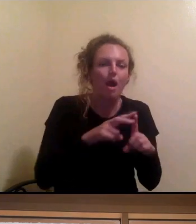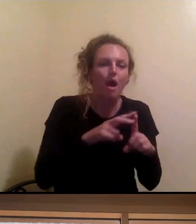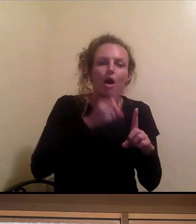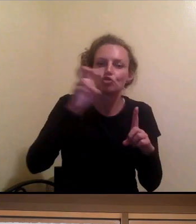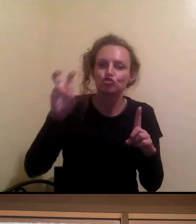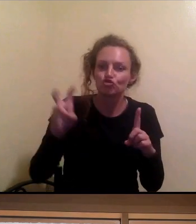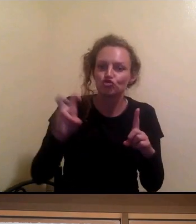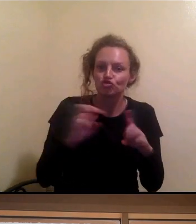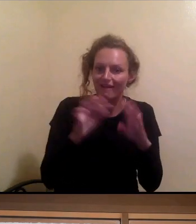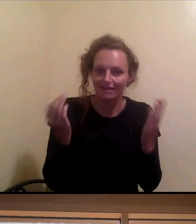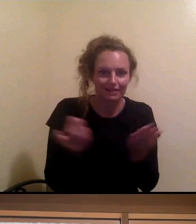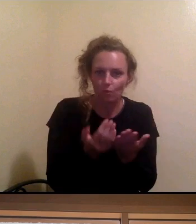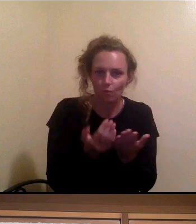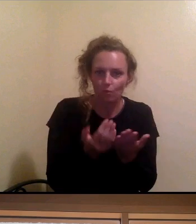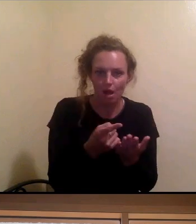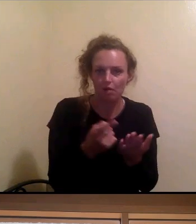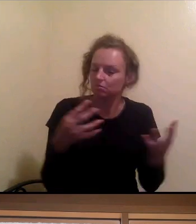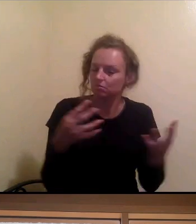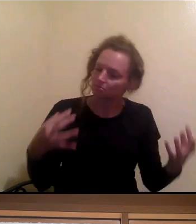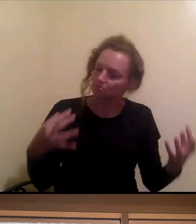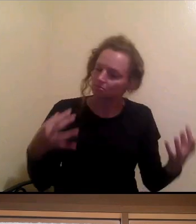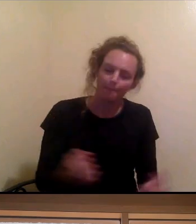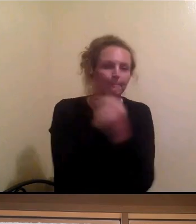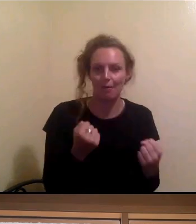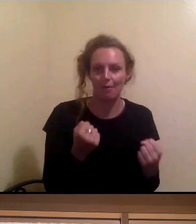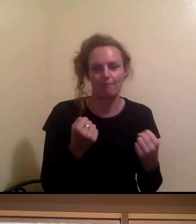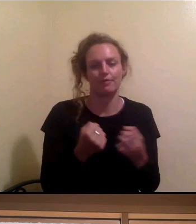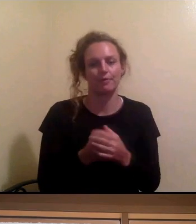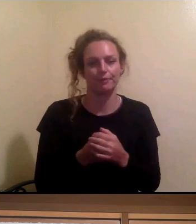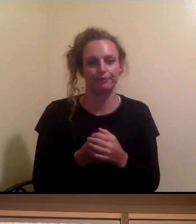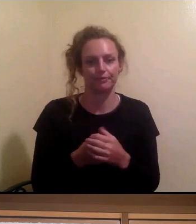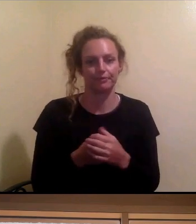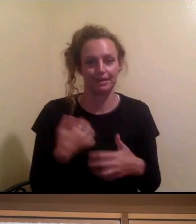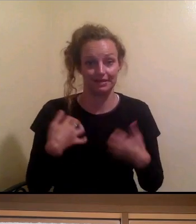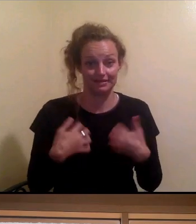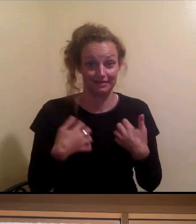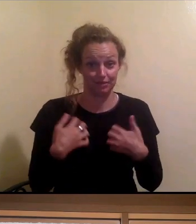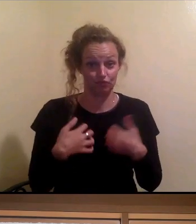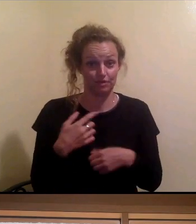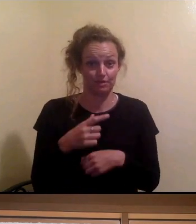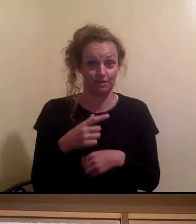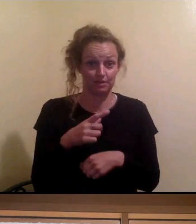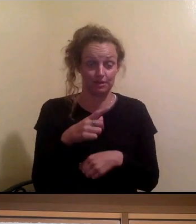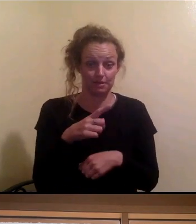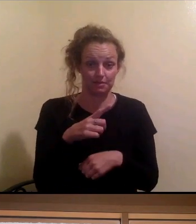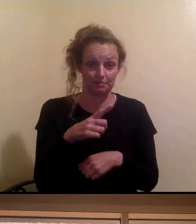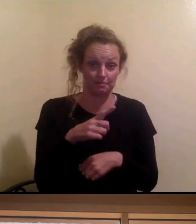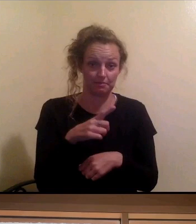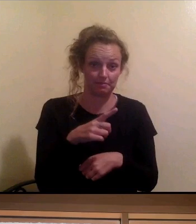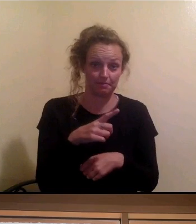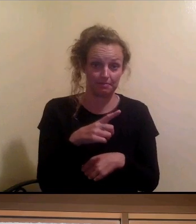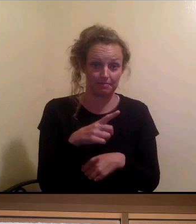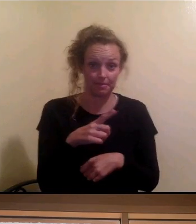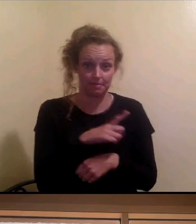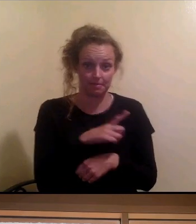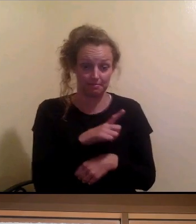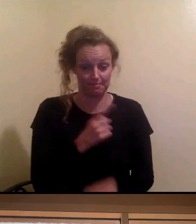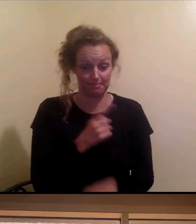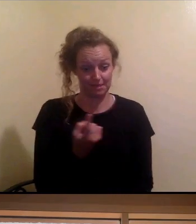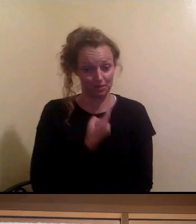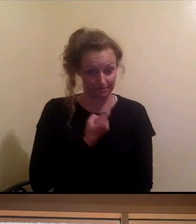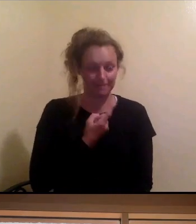away. And it's interesting because I will also say this, I would be remiss if I didn't, in being in travel and consulting in this business for the past